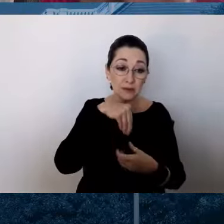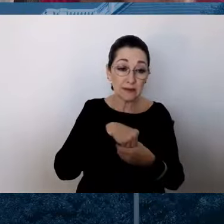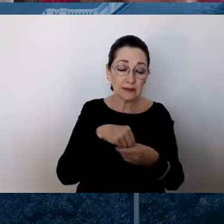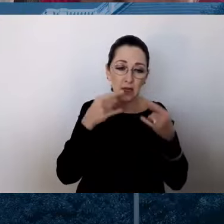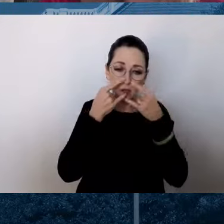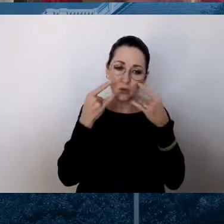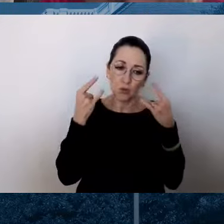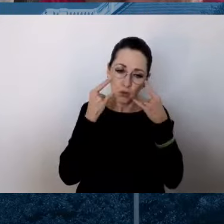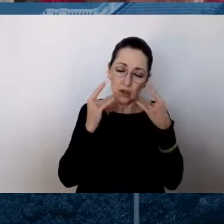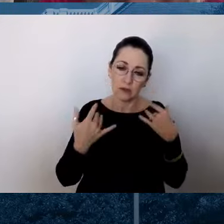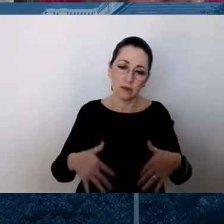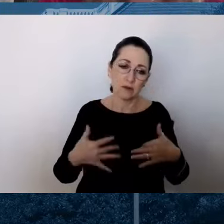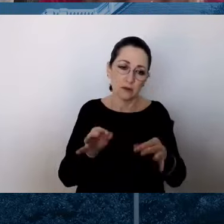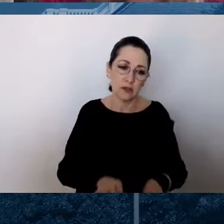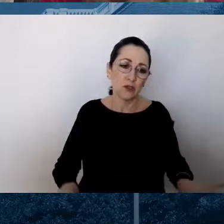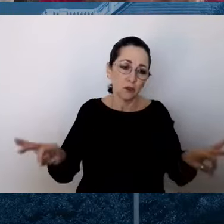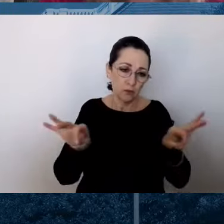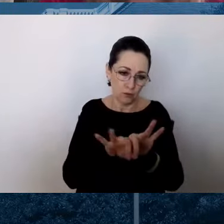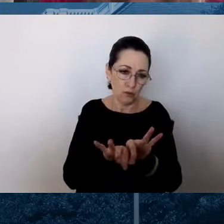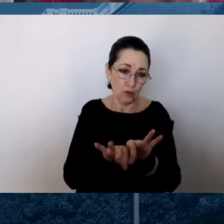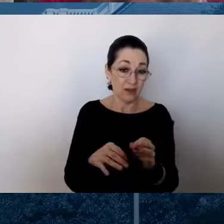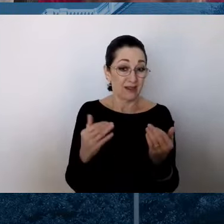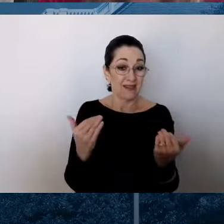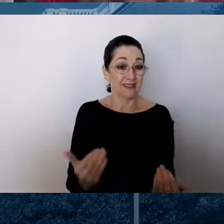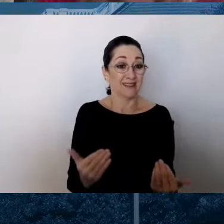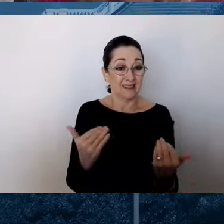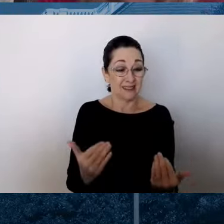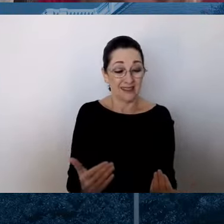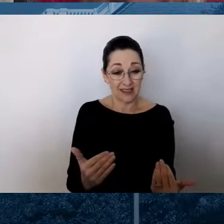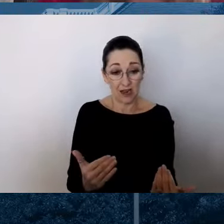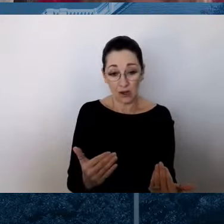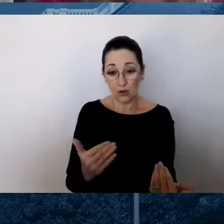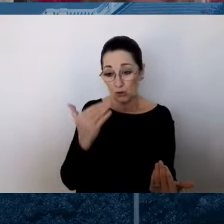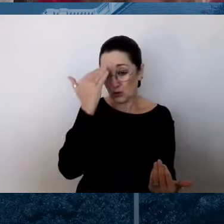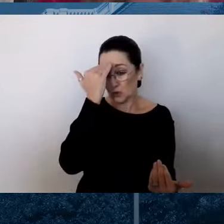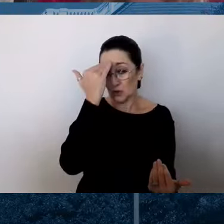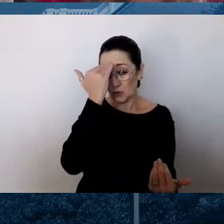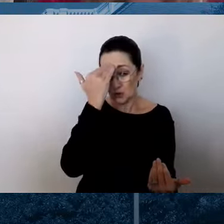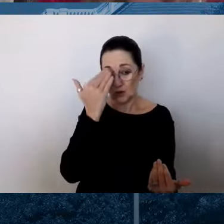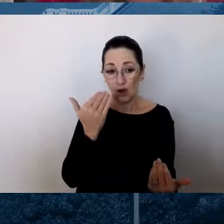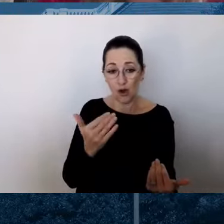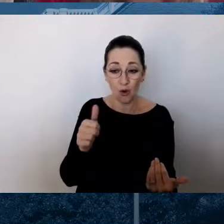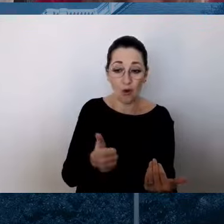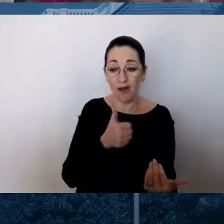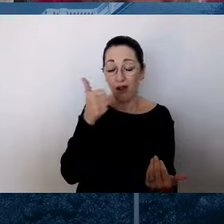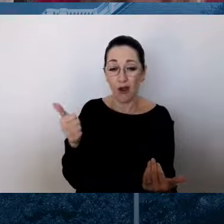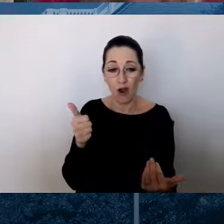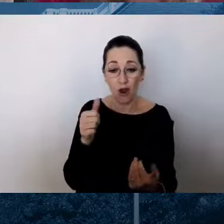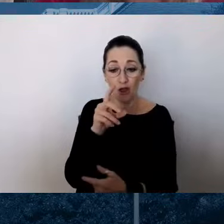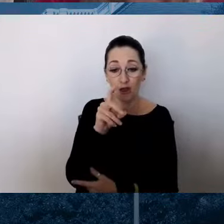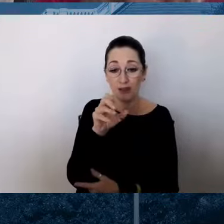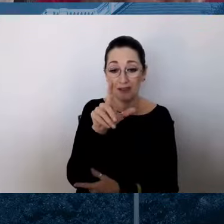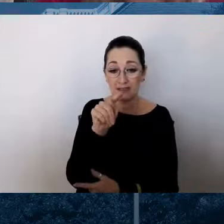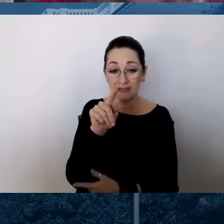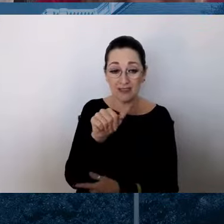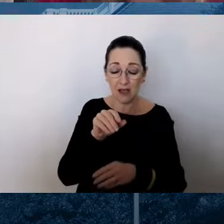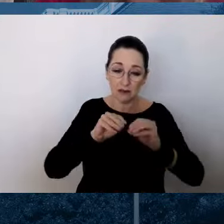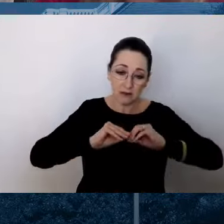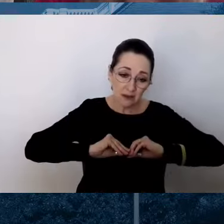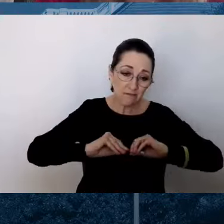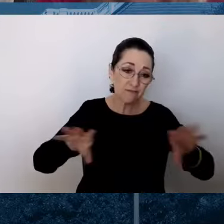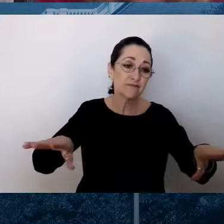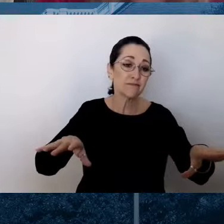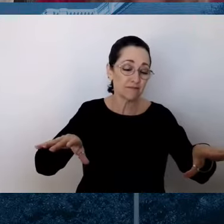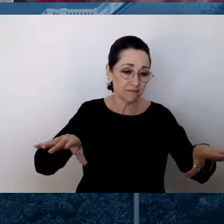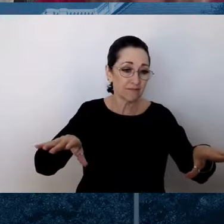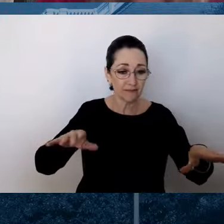is really important. Now that we're dealing with this new Delta surge, I can't say this enough. Going into